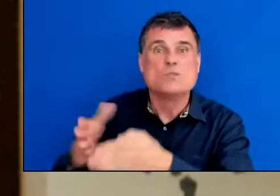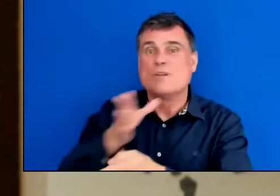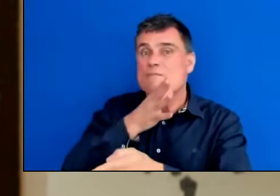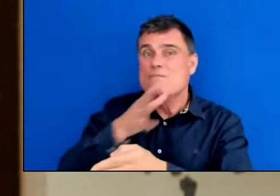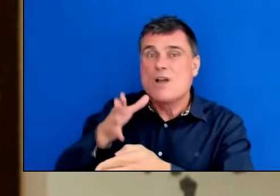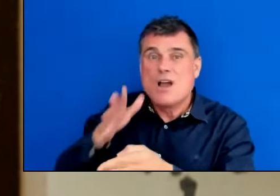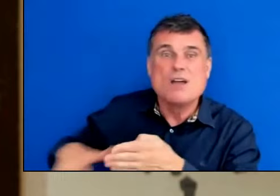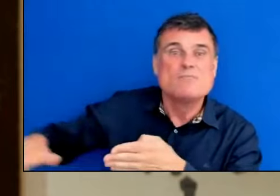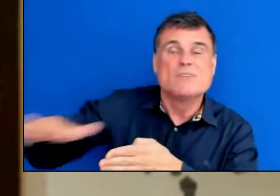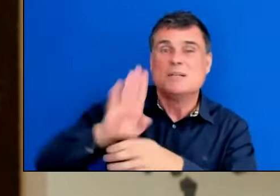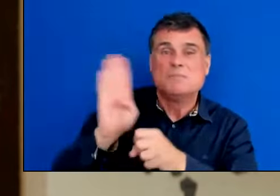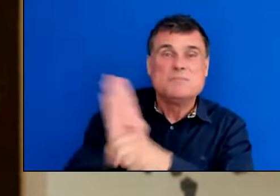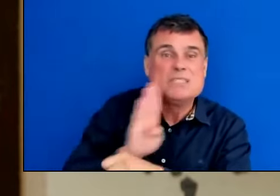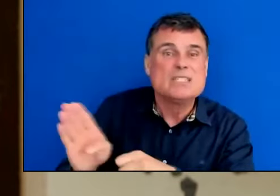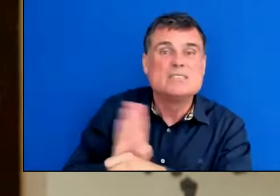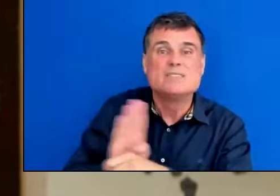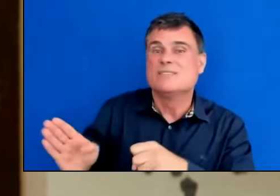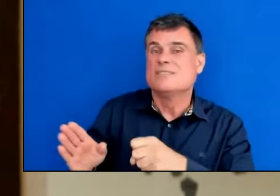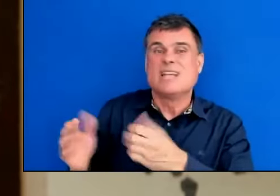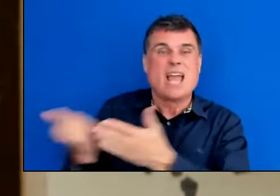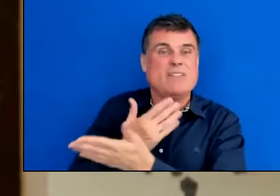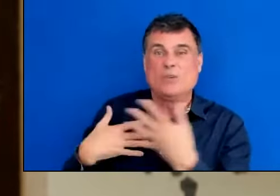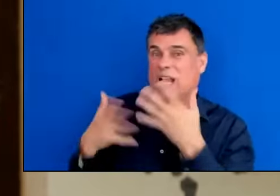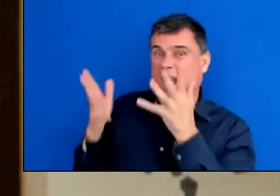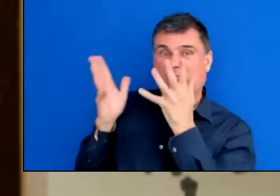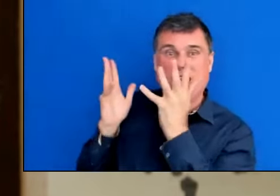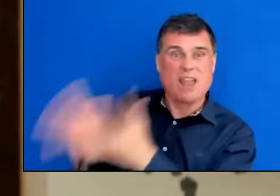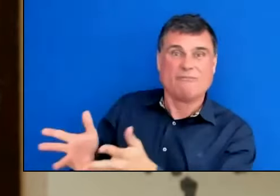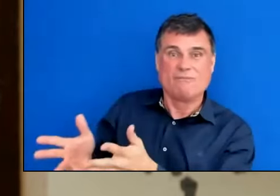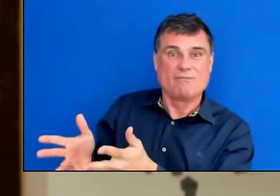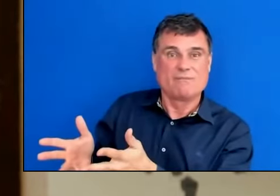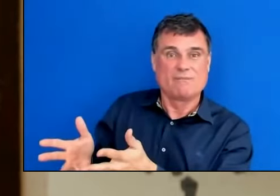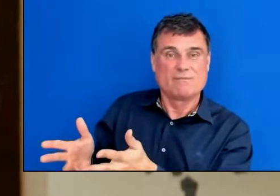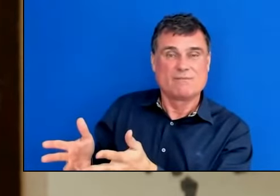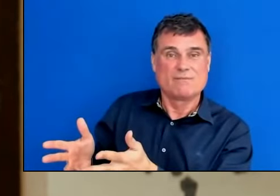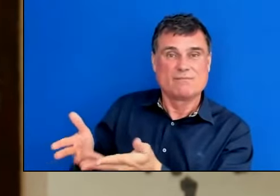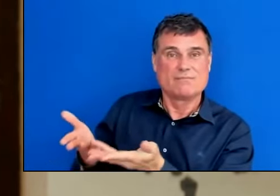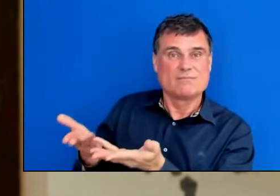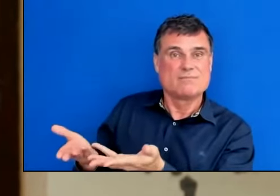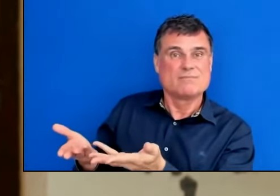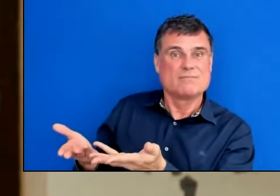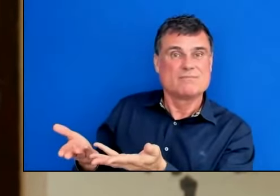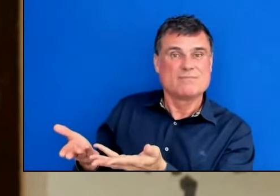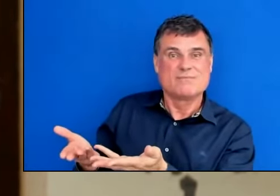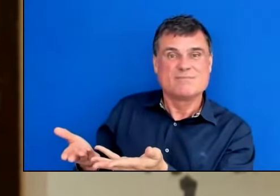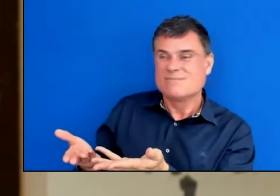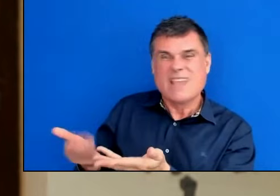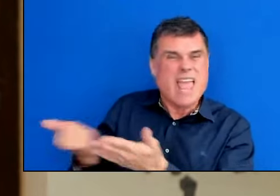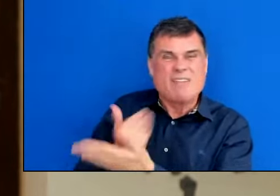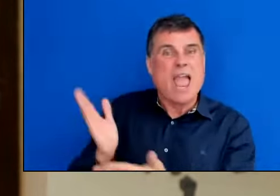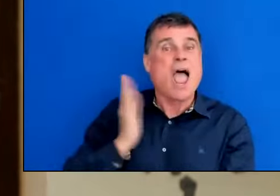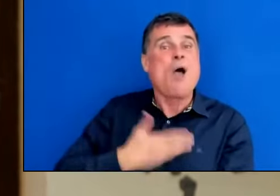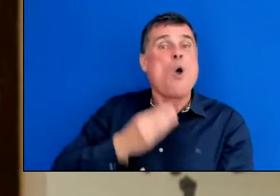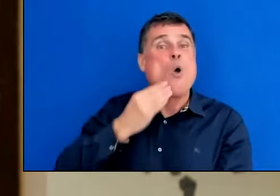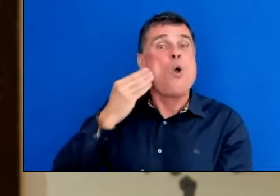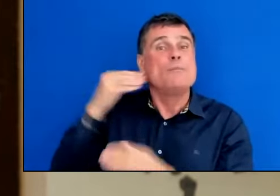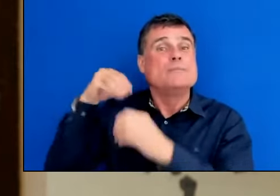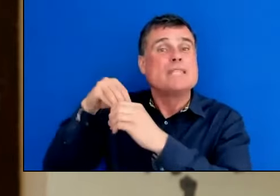farms, businesses, homes, contents of what was in our